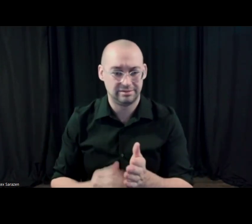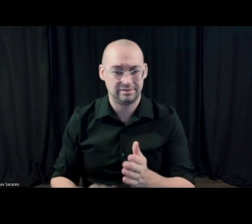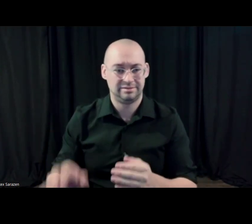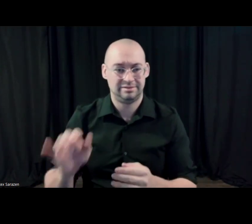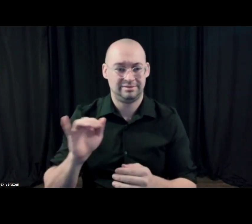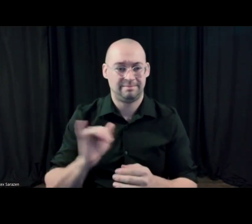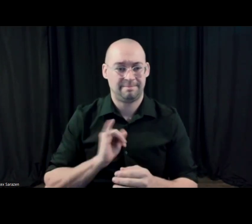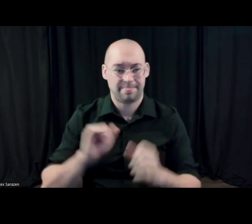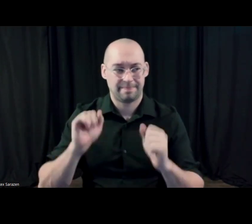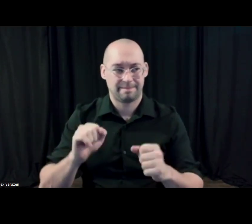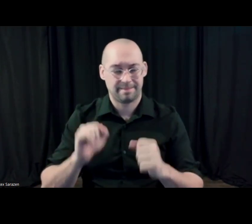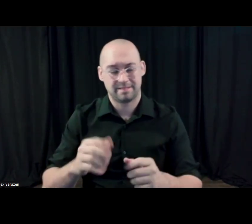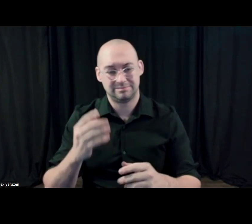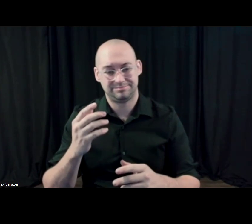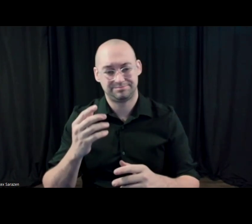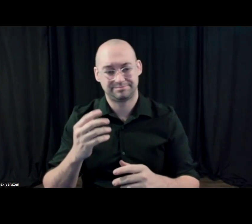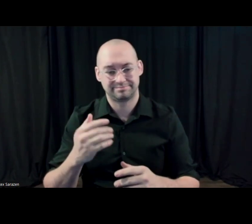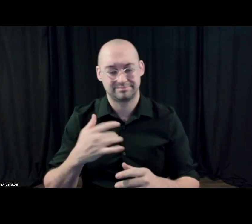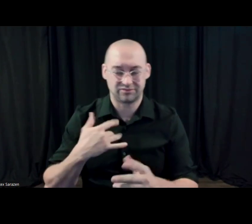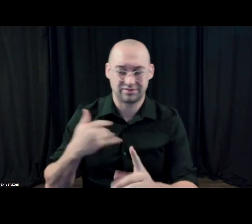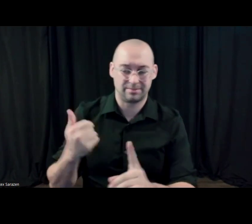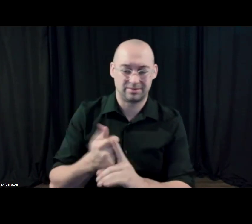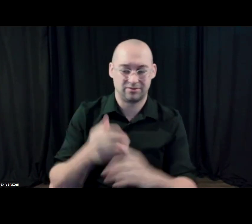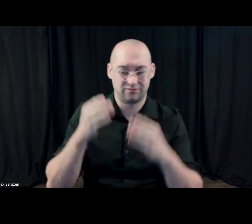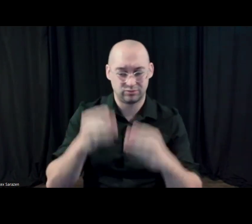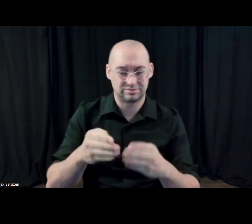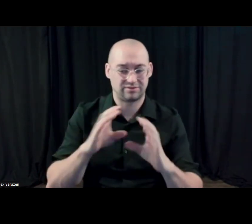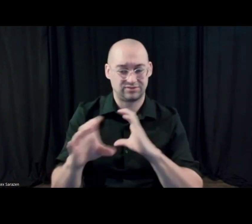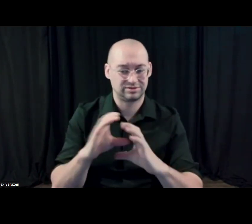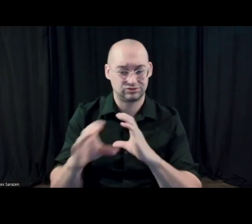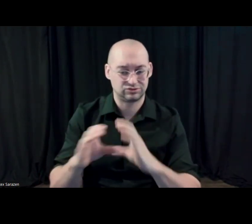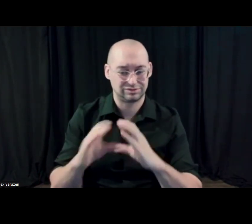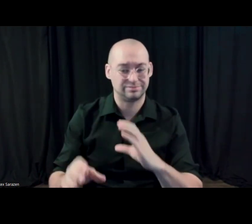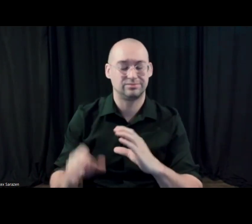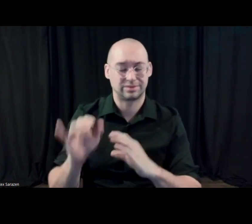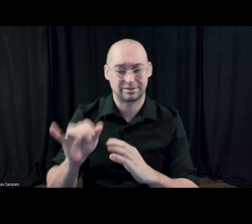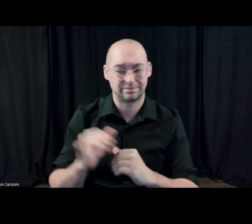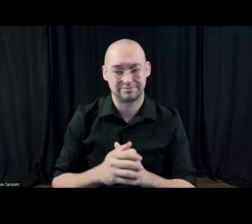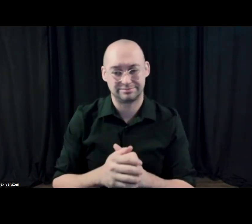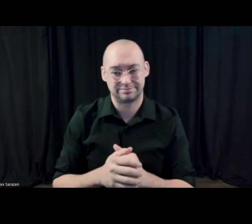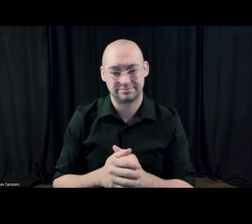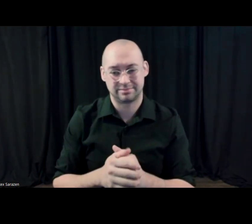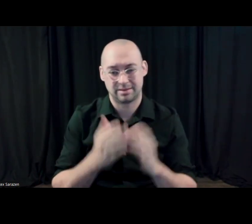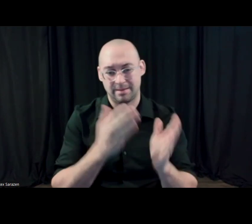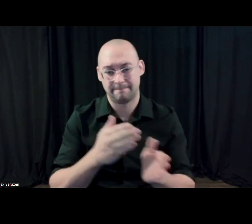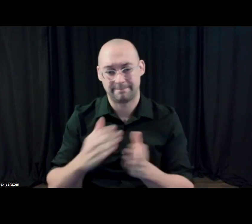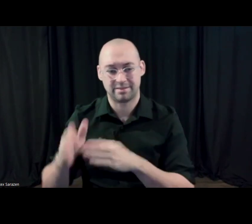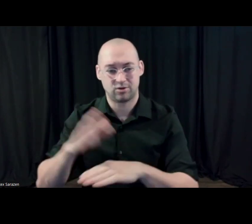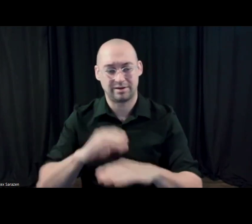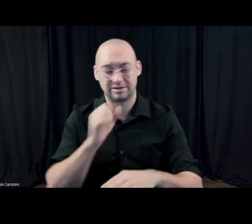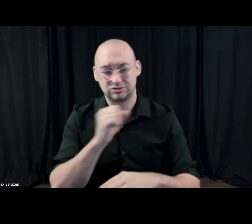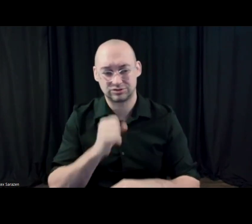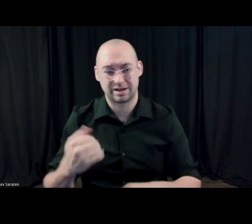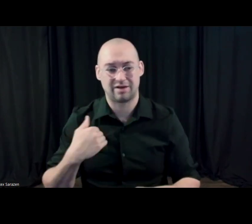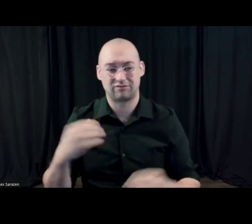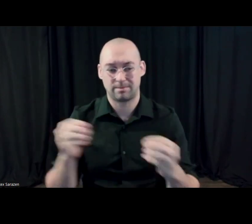to meet with the Impact Committee and have some additional focused conversation as well on this from the Master Plan on Aging. And again, we have more work to do